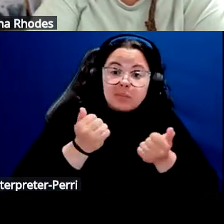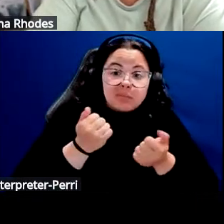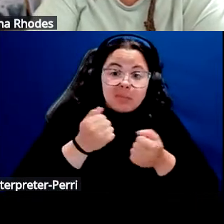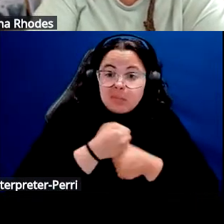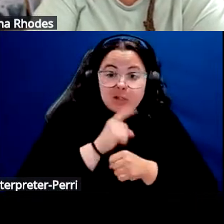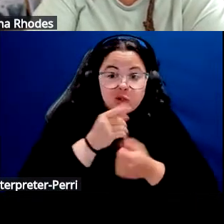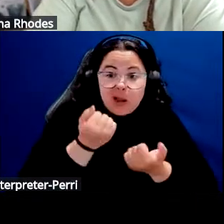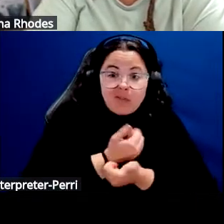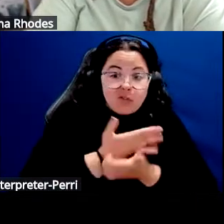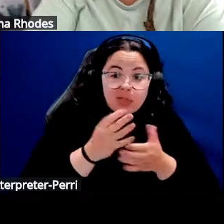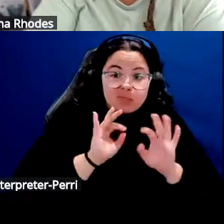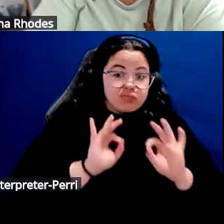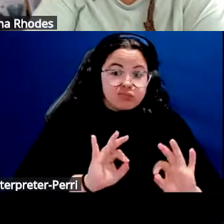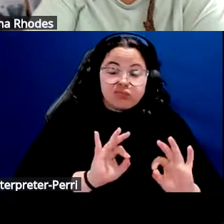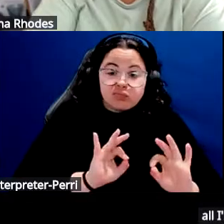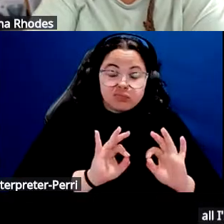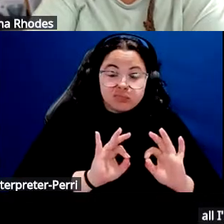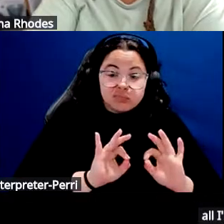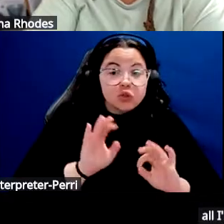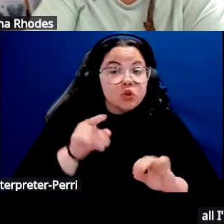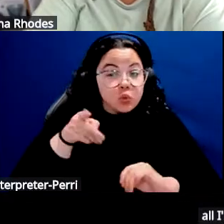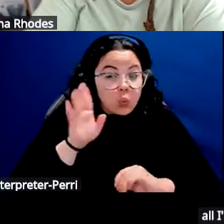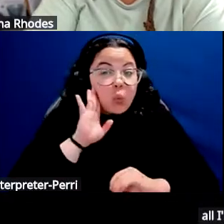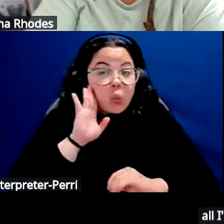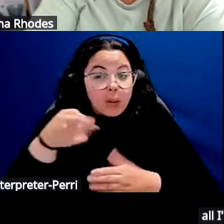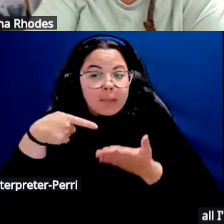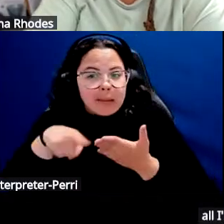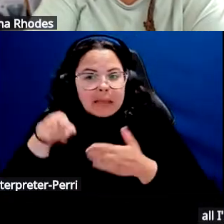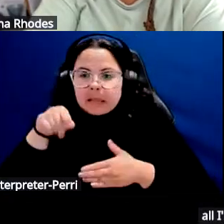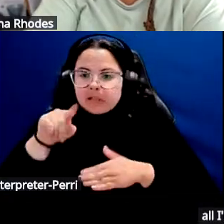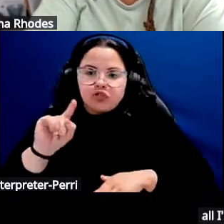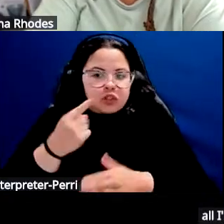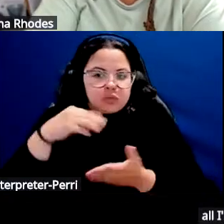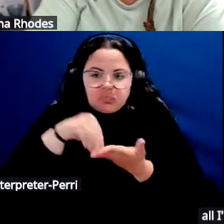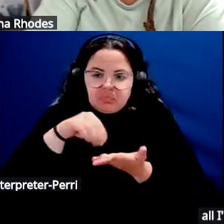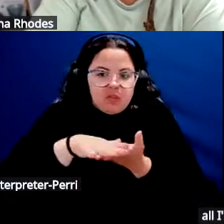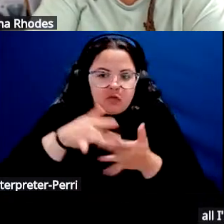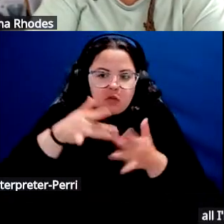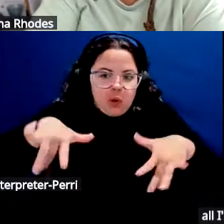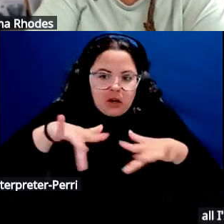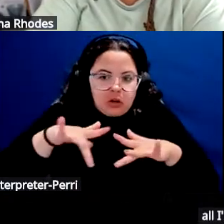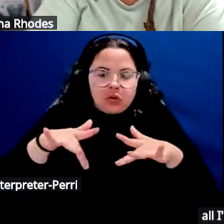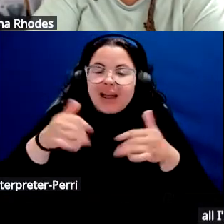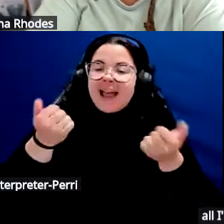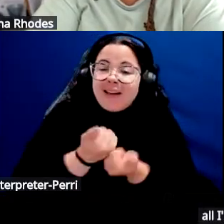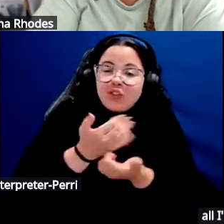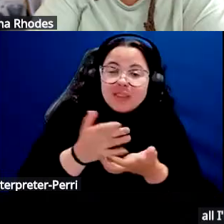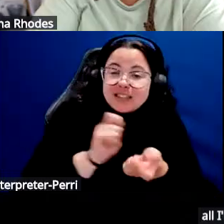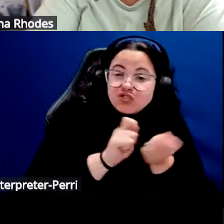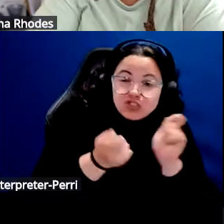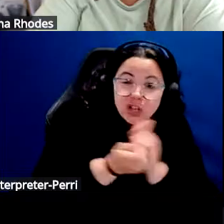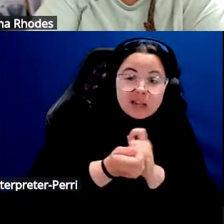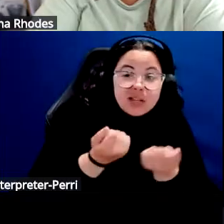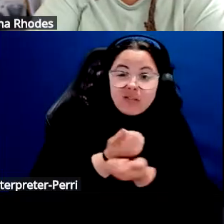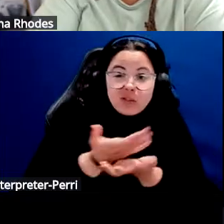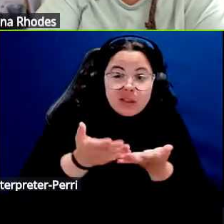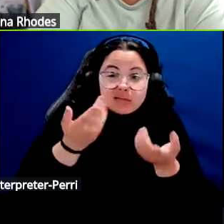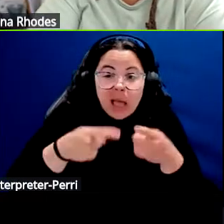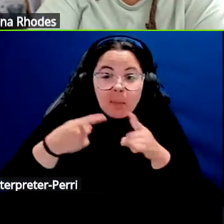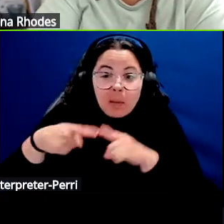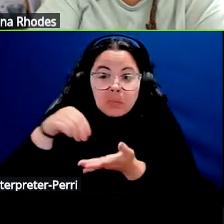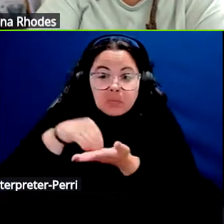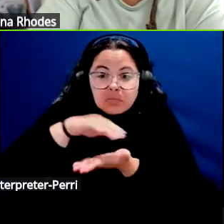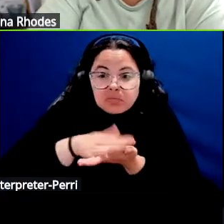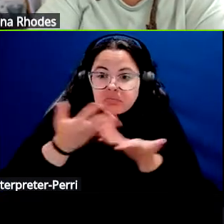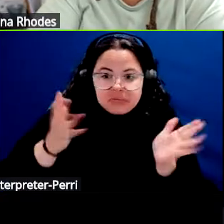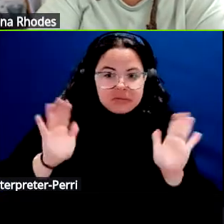We'll make sure you get paid. This is just a note for the record. Everything that has changed, everything that has happened. That's it.